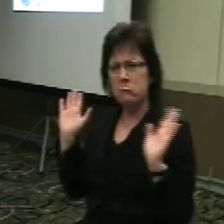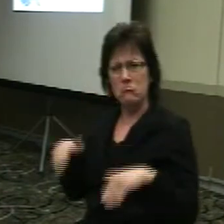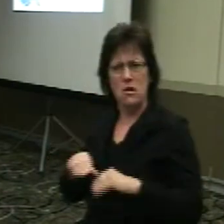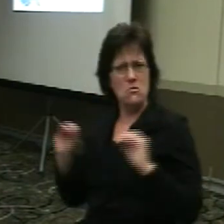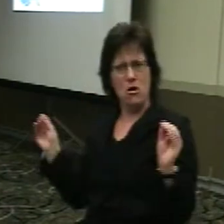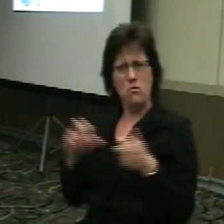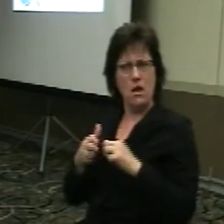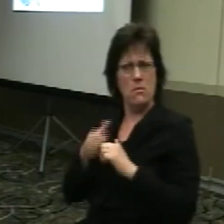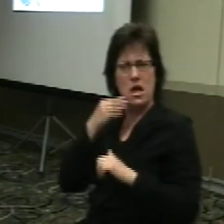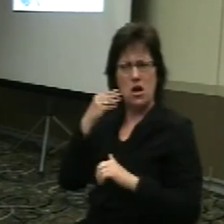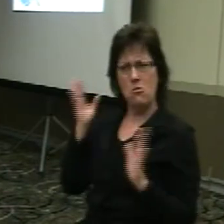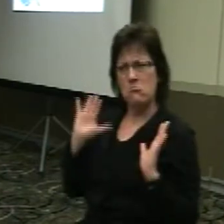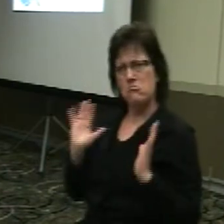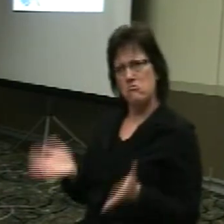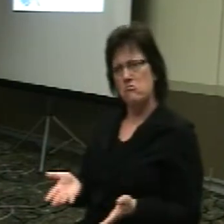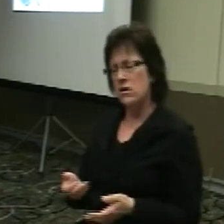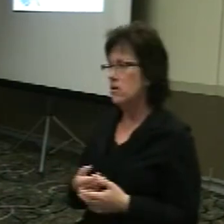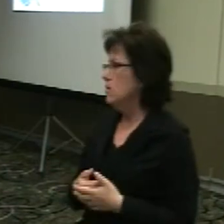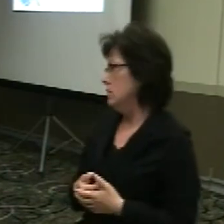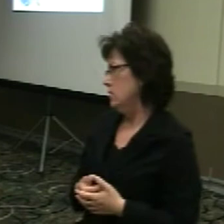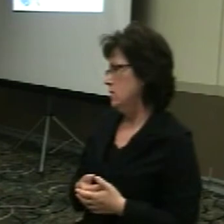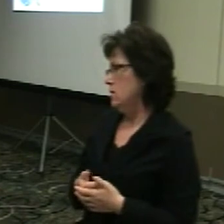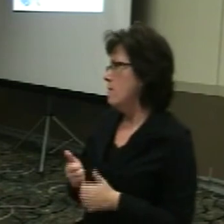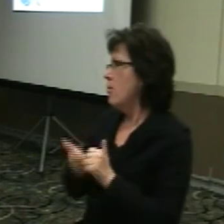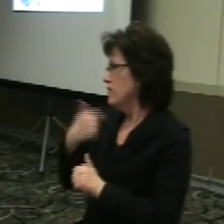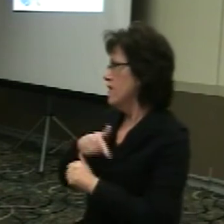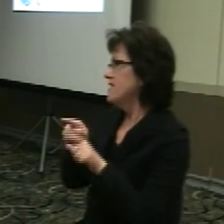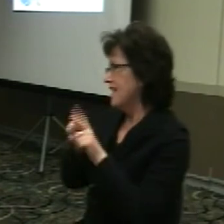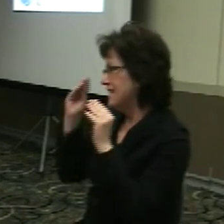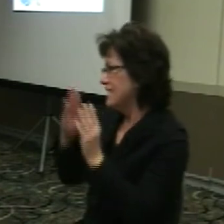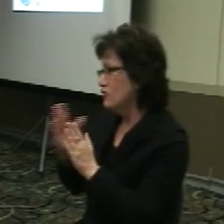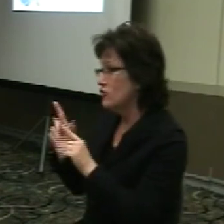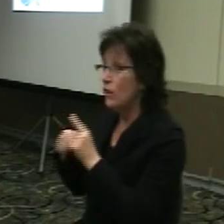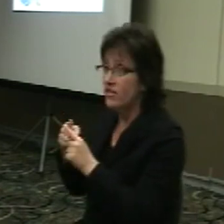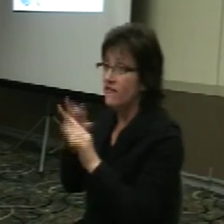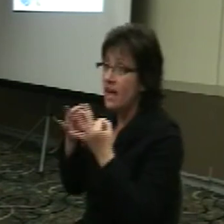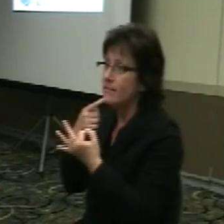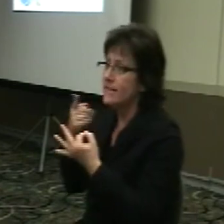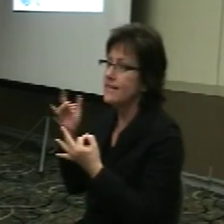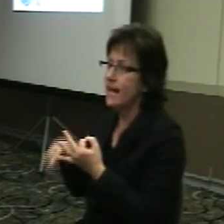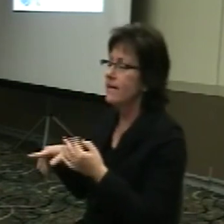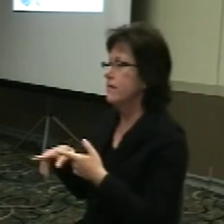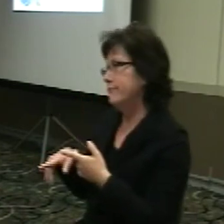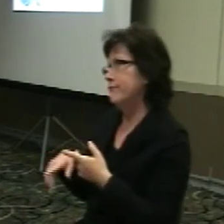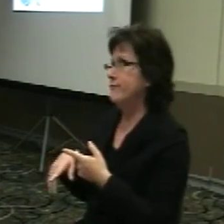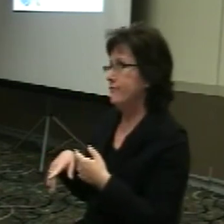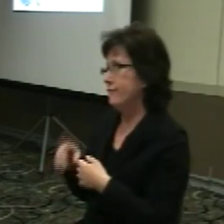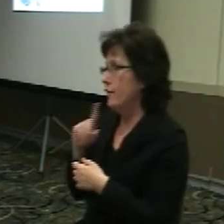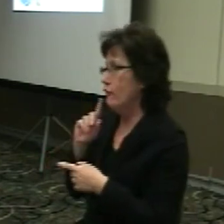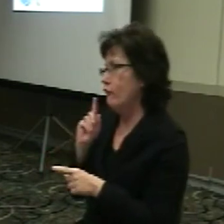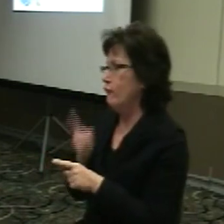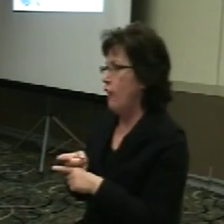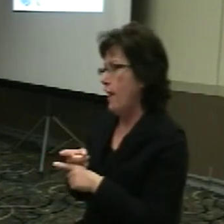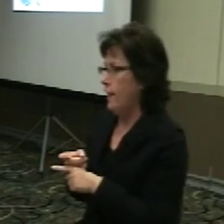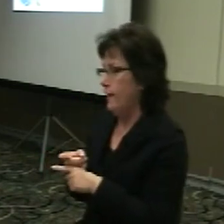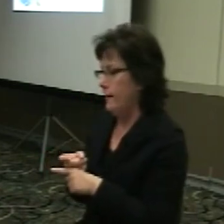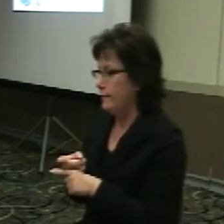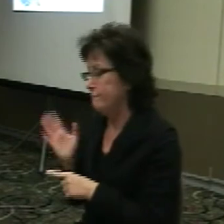home. Now, what do we say as teachers, most of us as teachers, when a family says that? Sure,